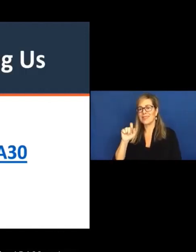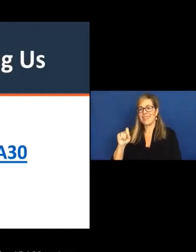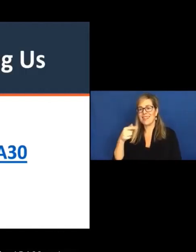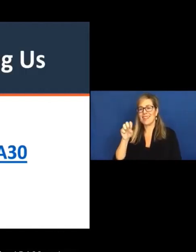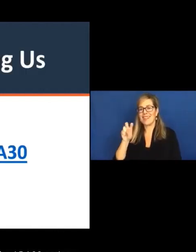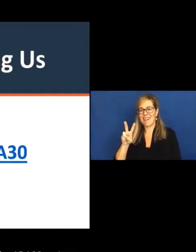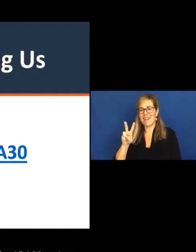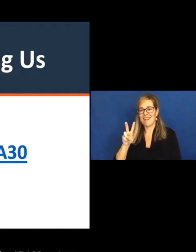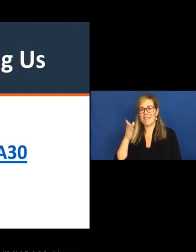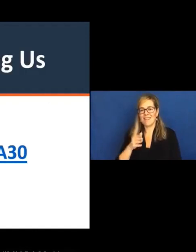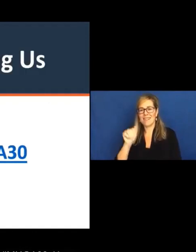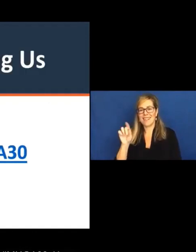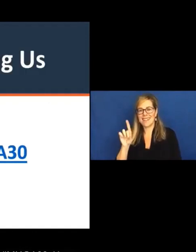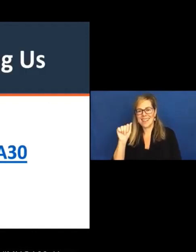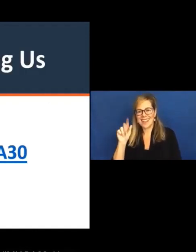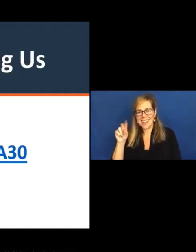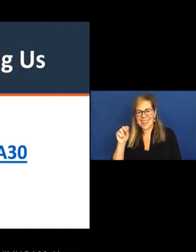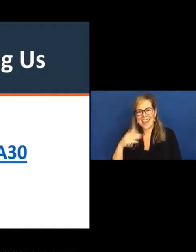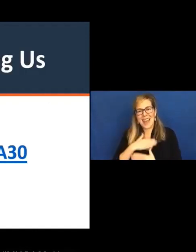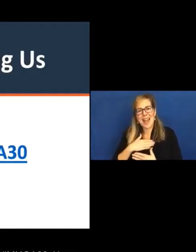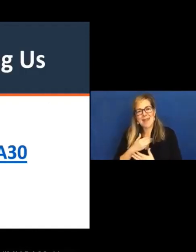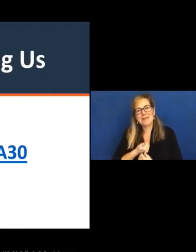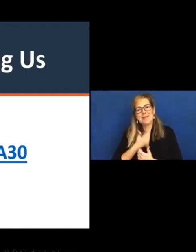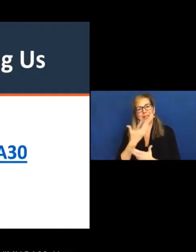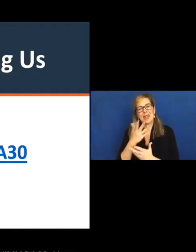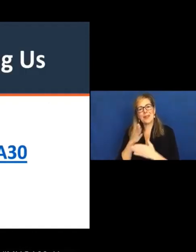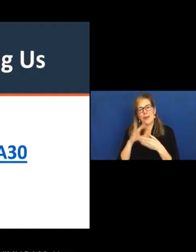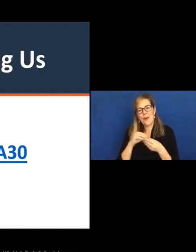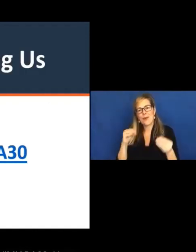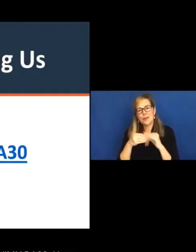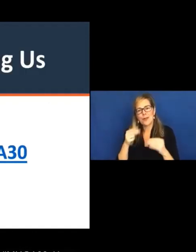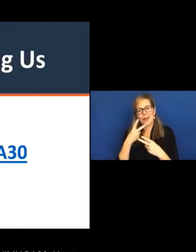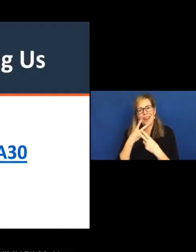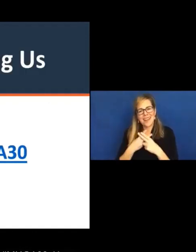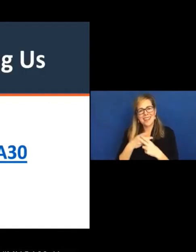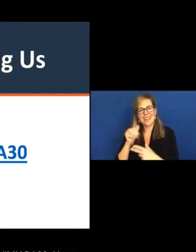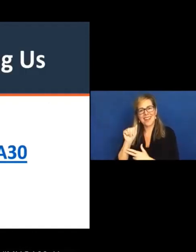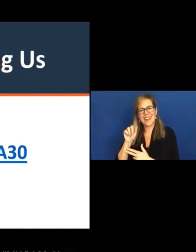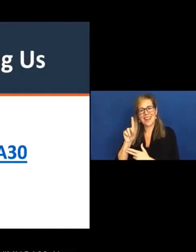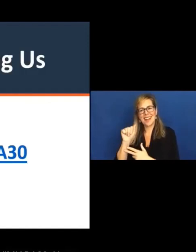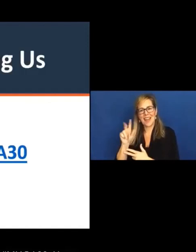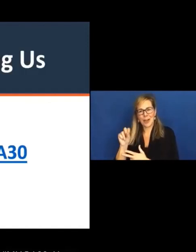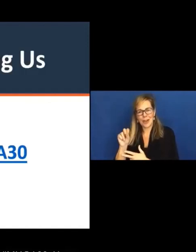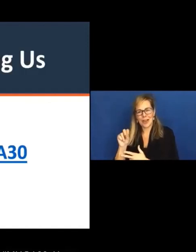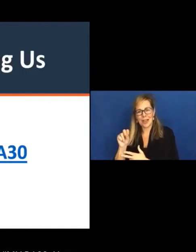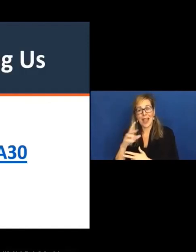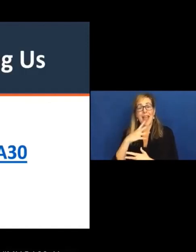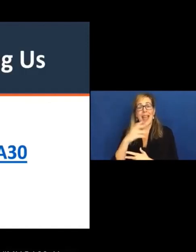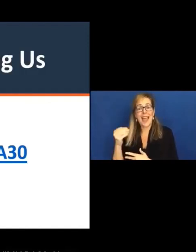www.michigan.gov/ADA 30. And please share your story, #ADA 30 and